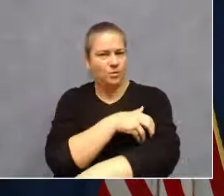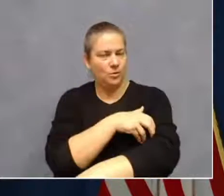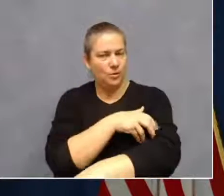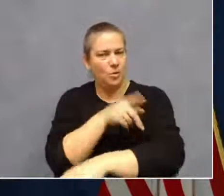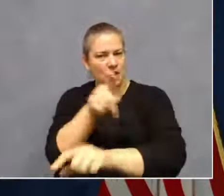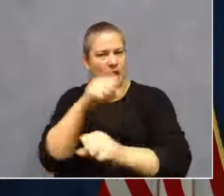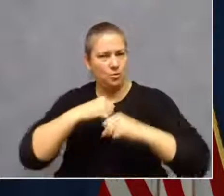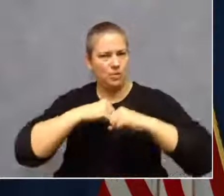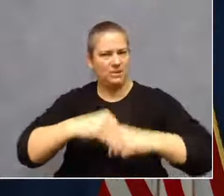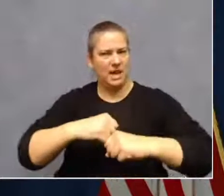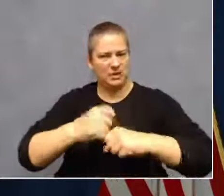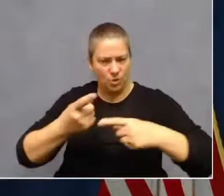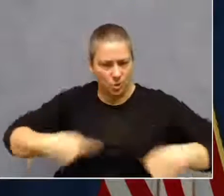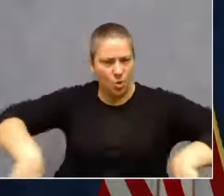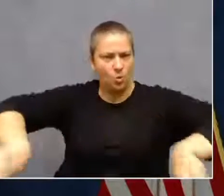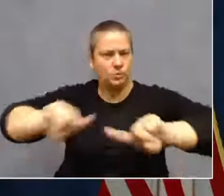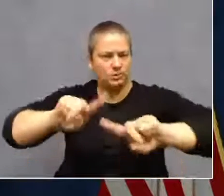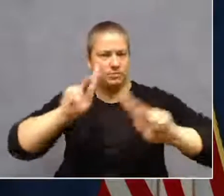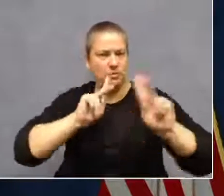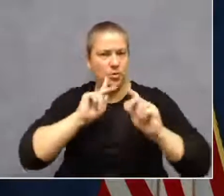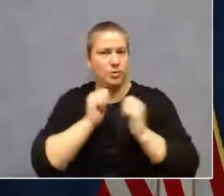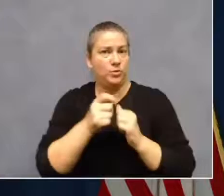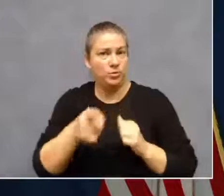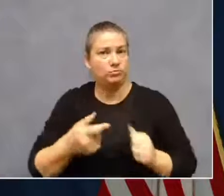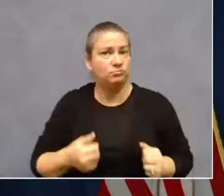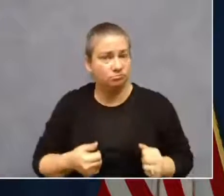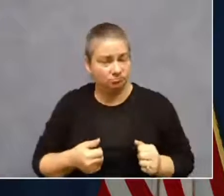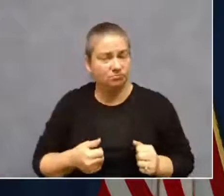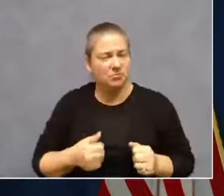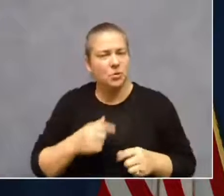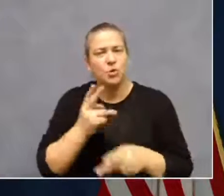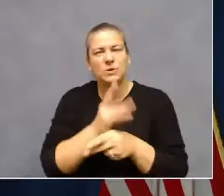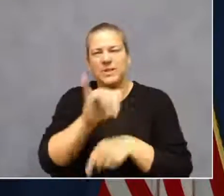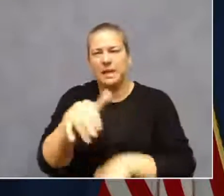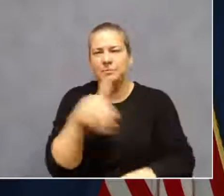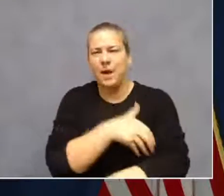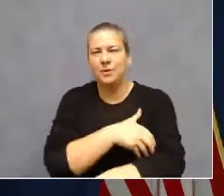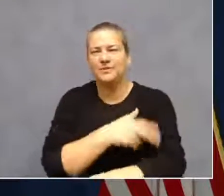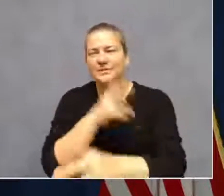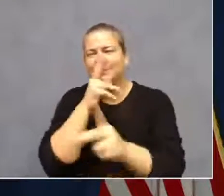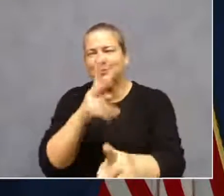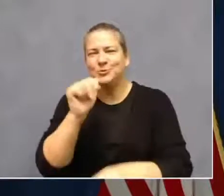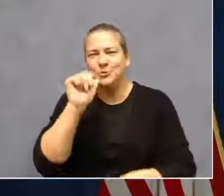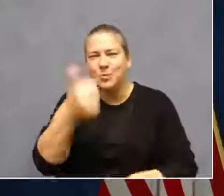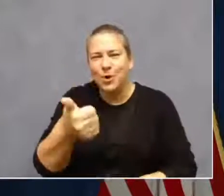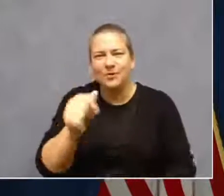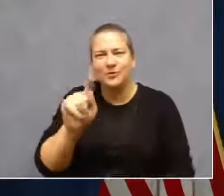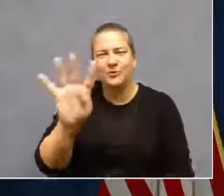directly around you. Let's make sure we use it. See everybody tomorrow at 4.